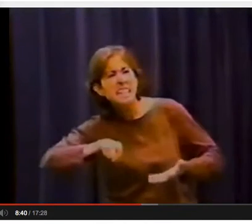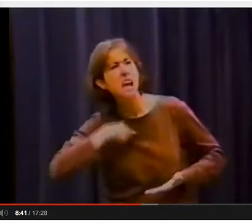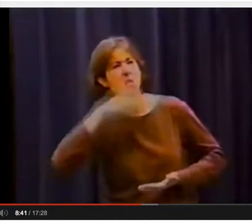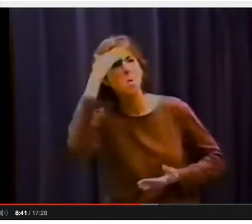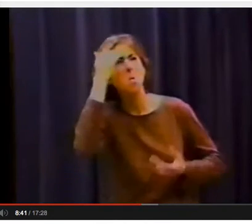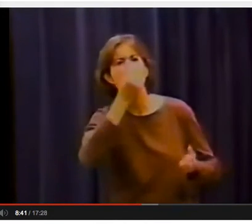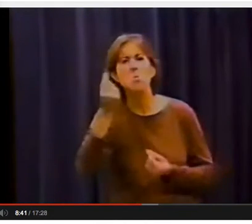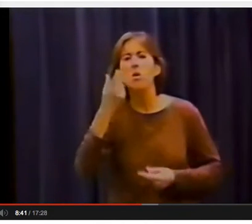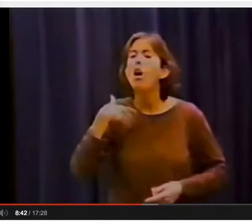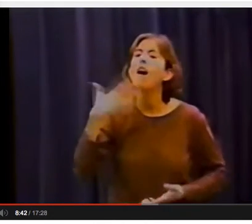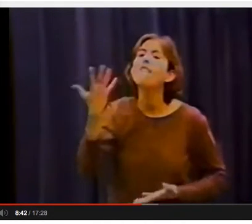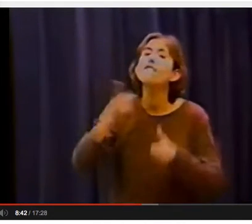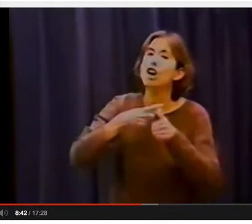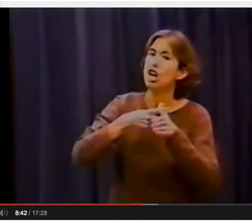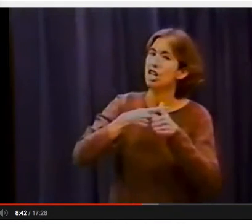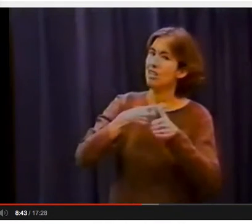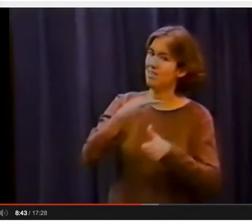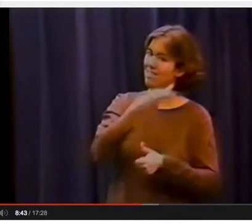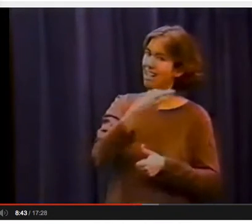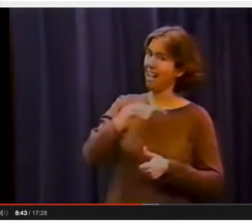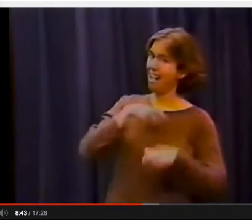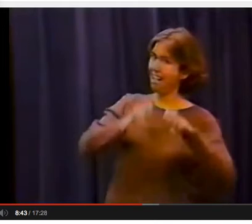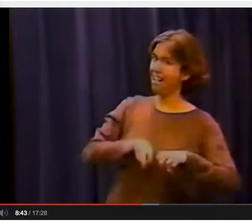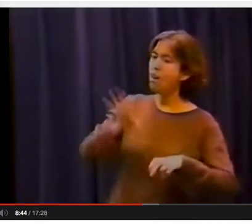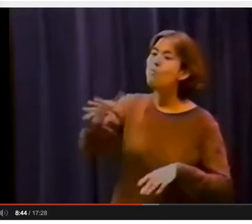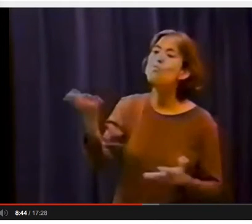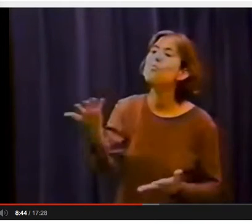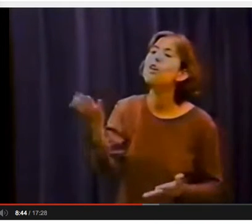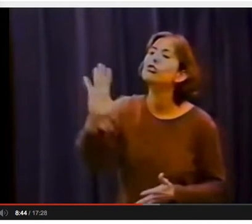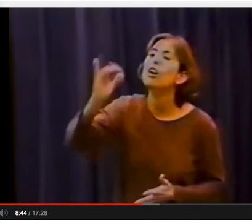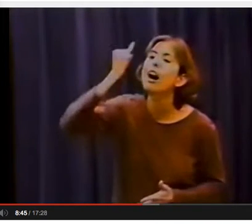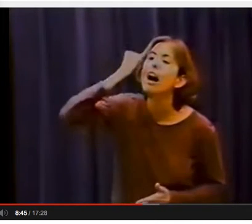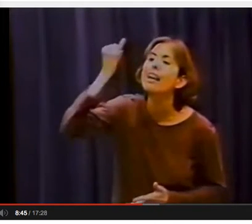ideas. They know what to do.